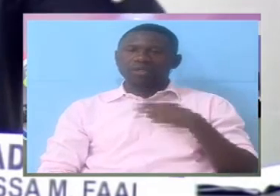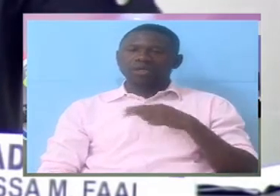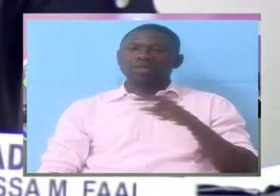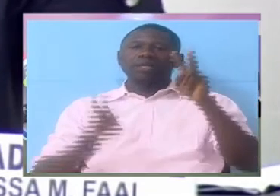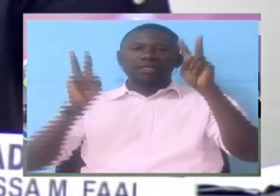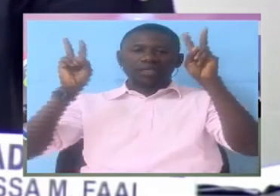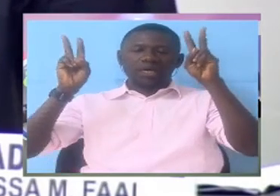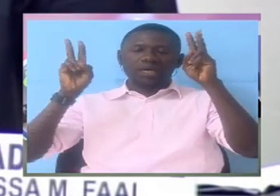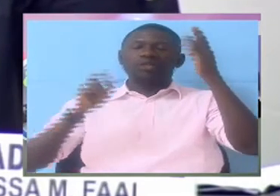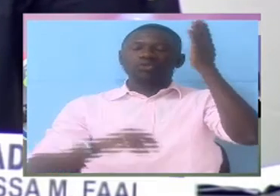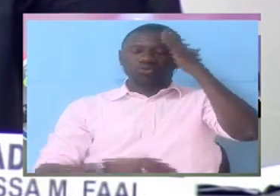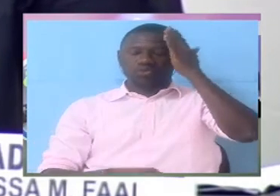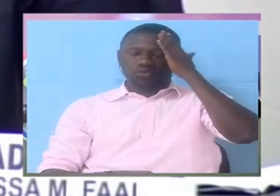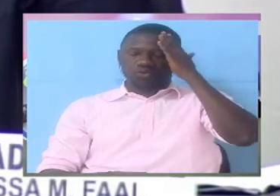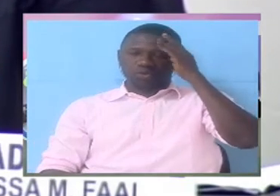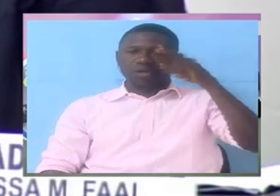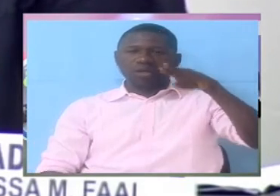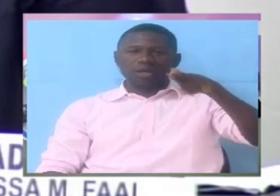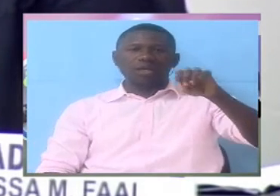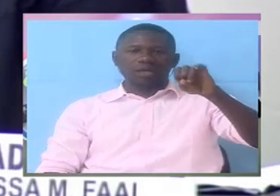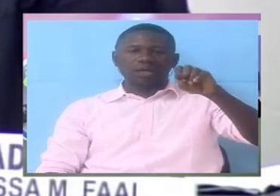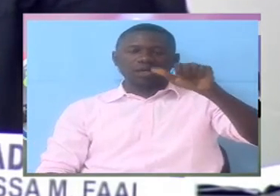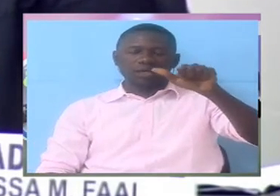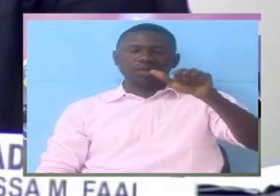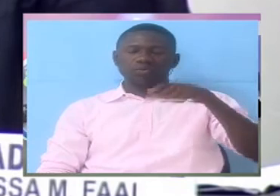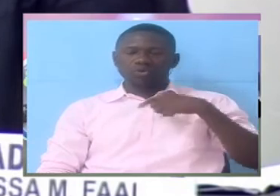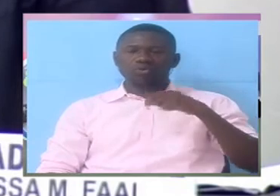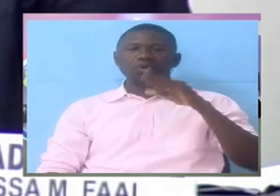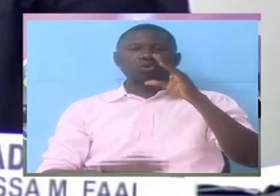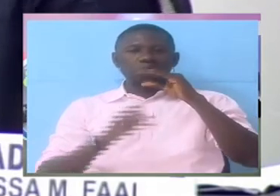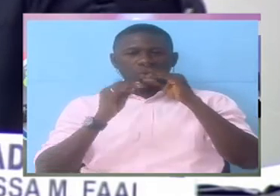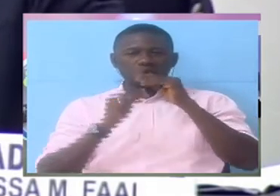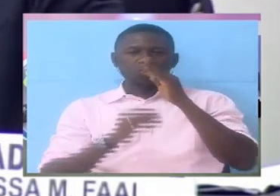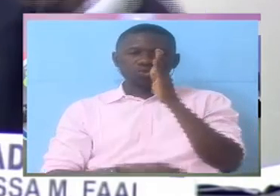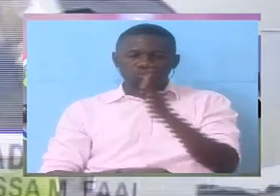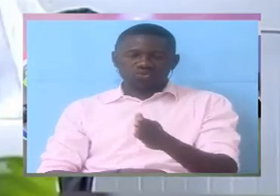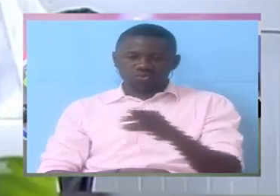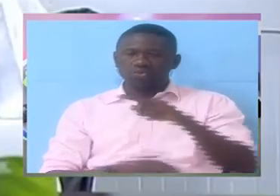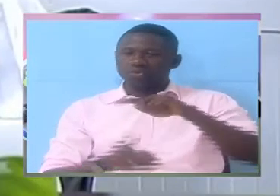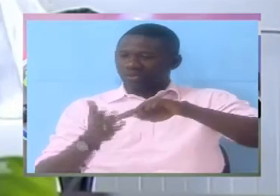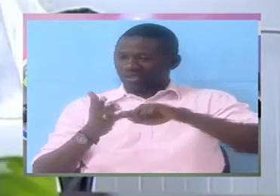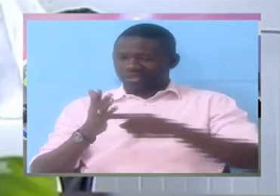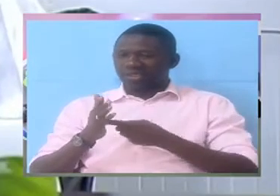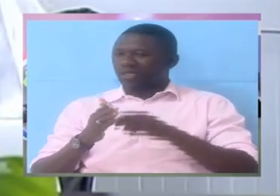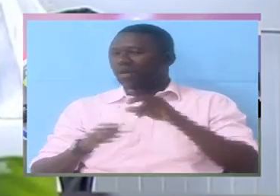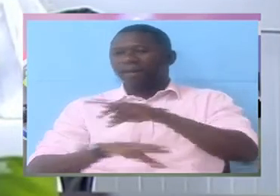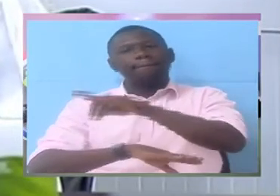the talk through center. Yes,